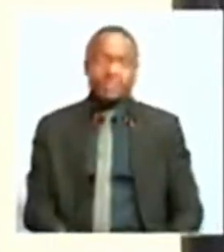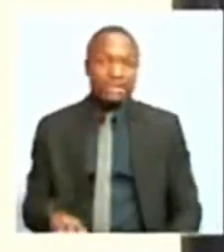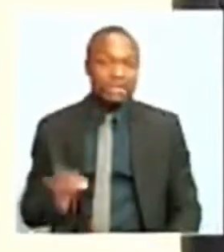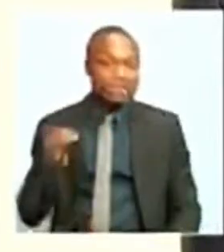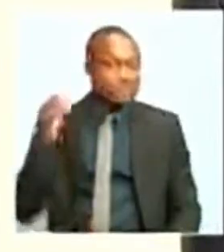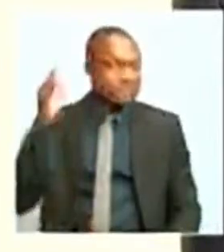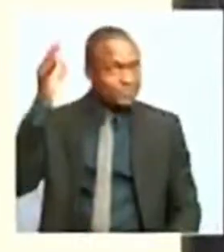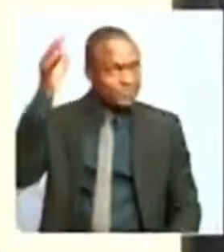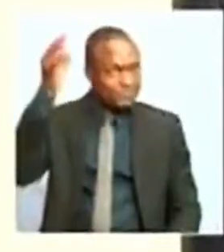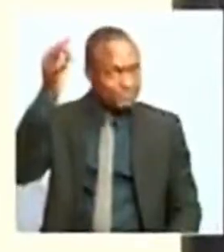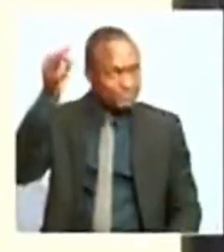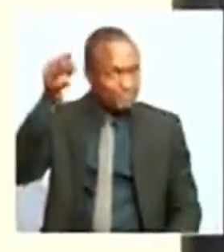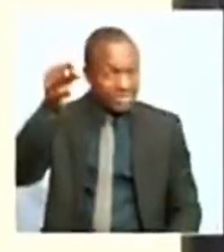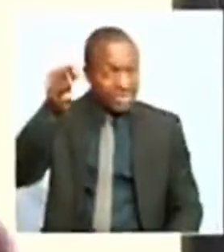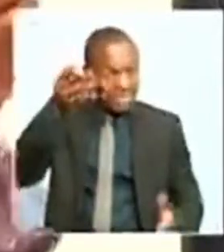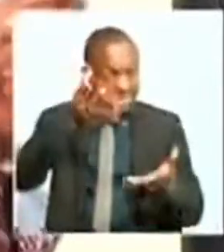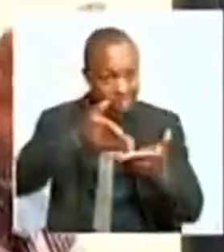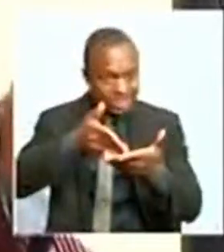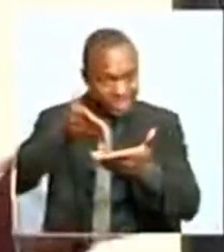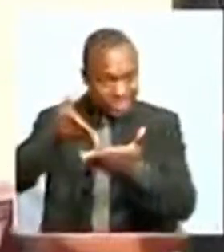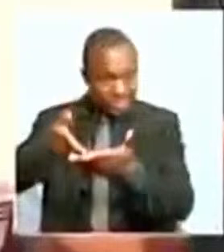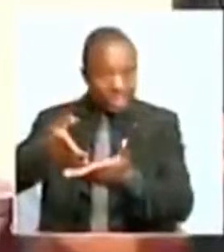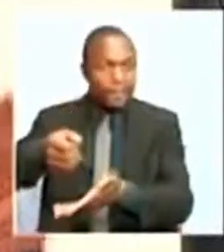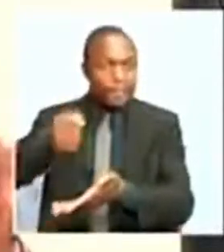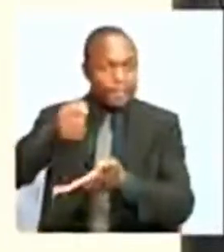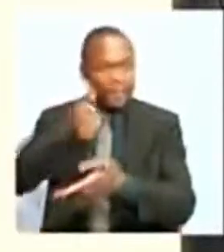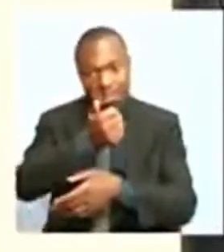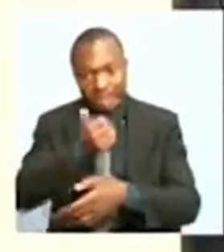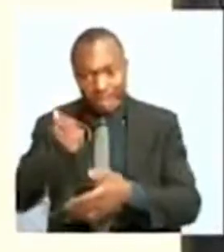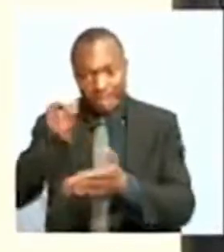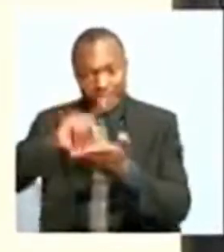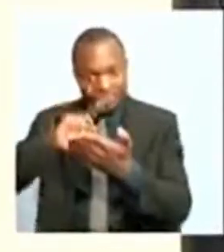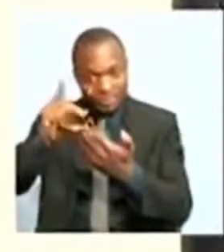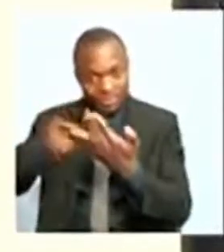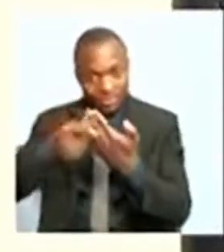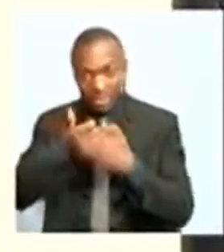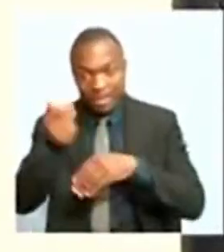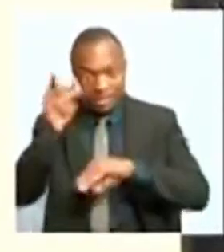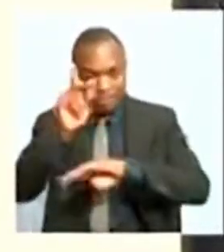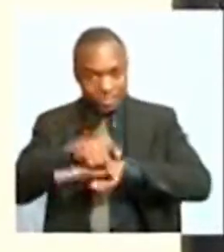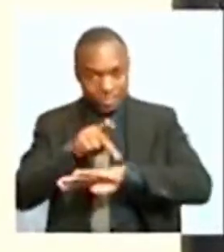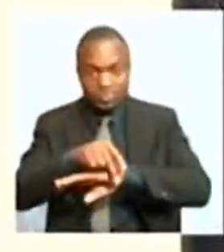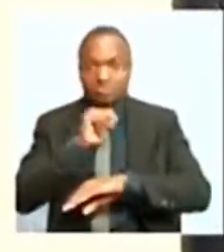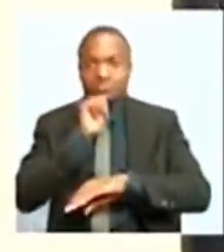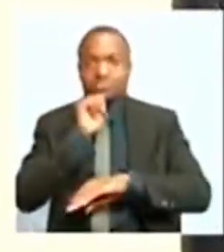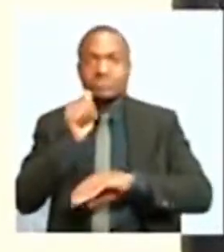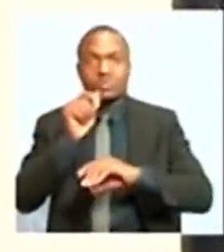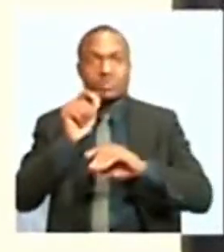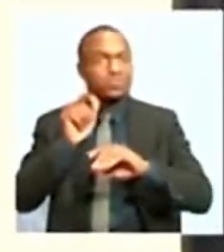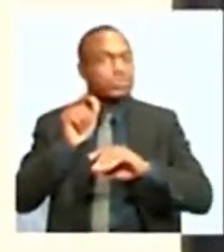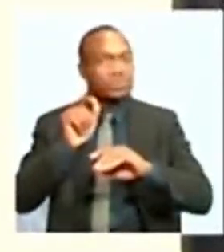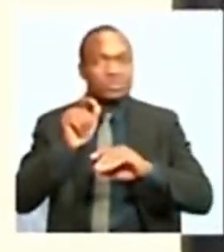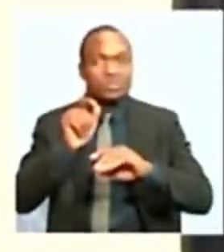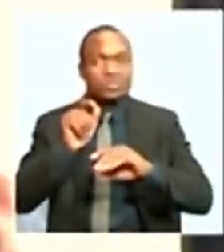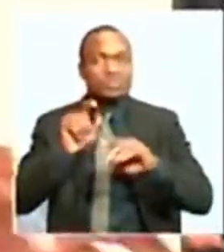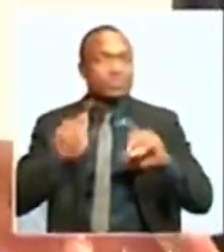future these budgets for other programs and projects are not affected?